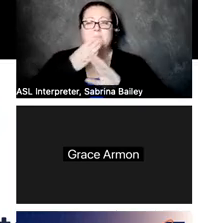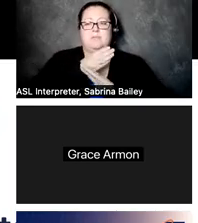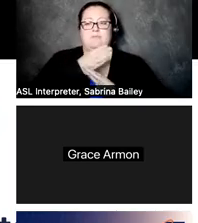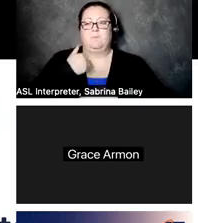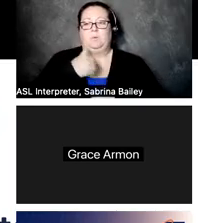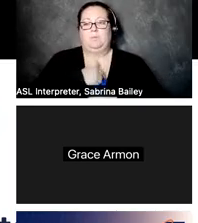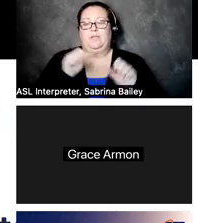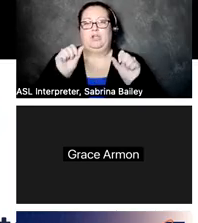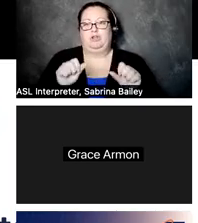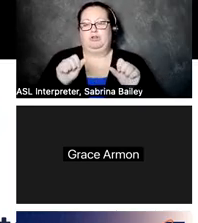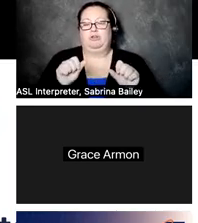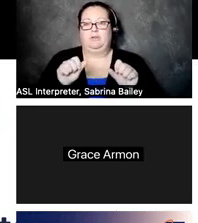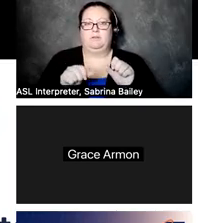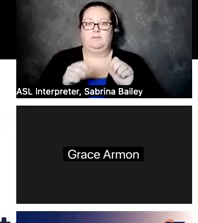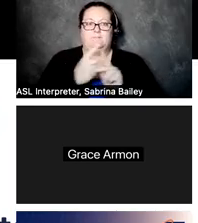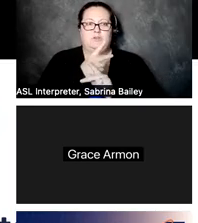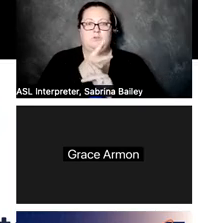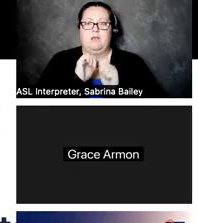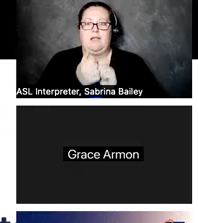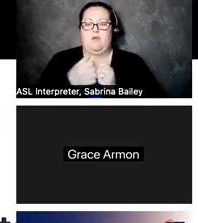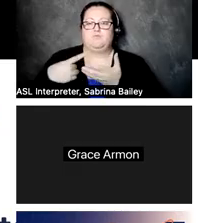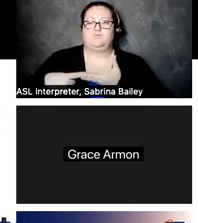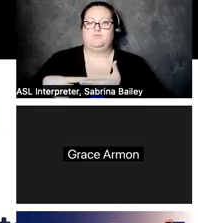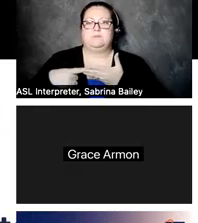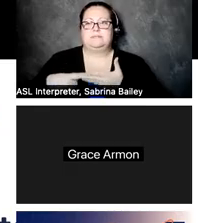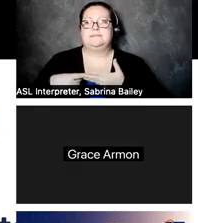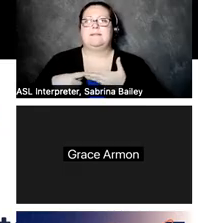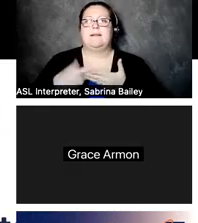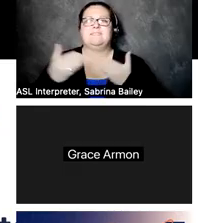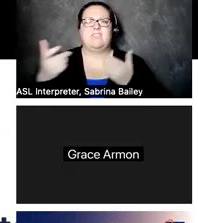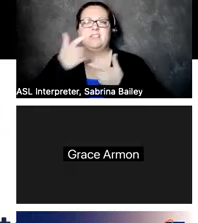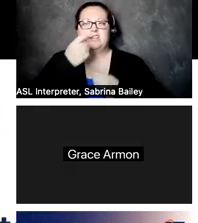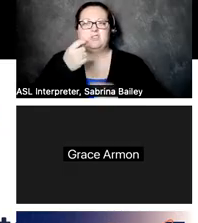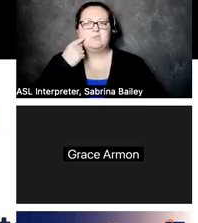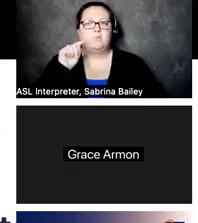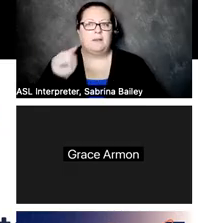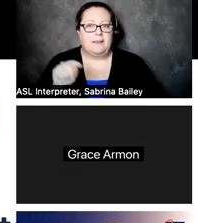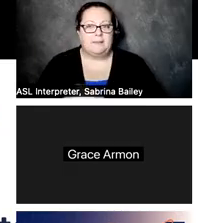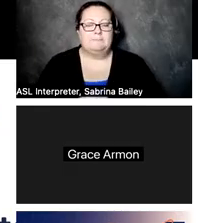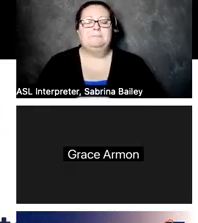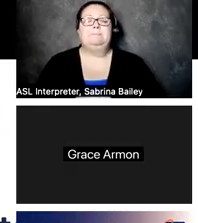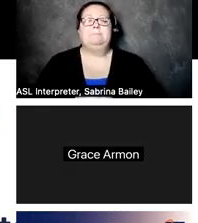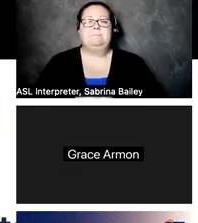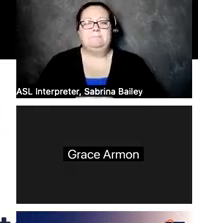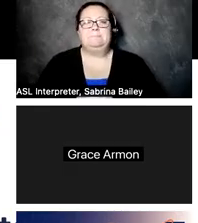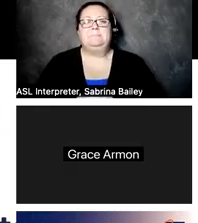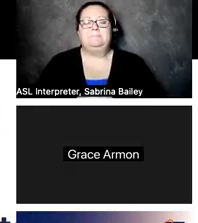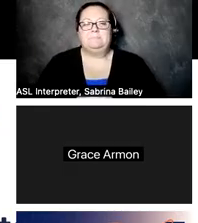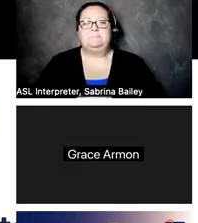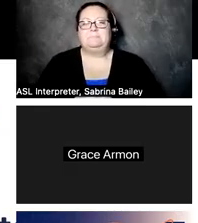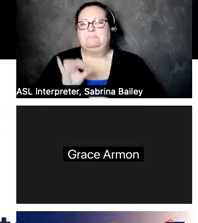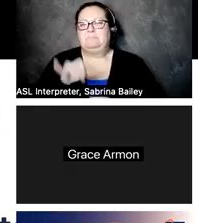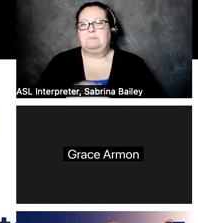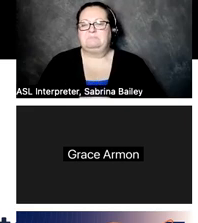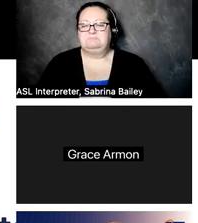to a space where we can talk about, things that interest in him and things like that.